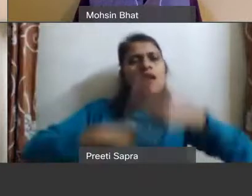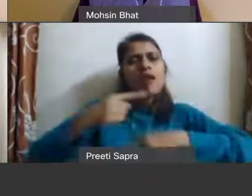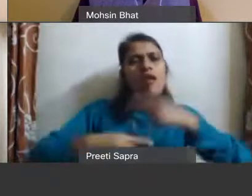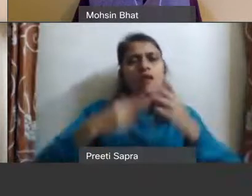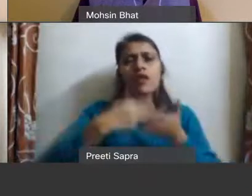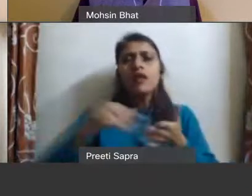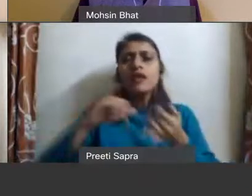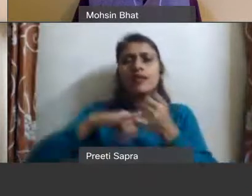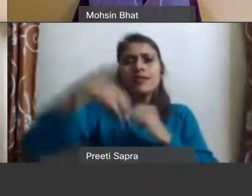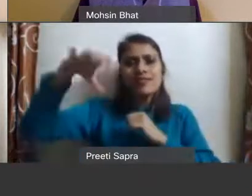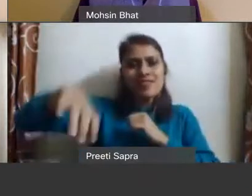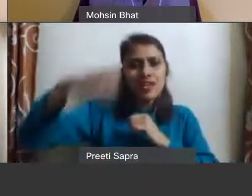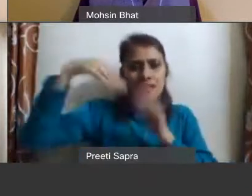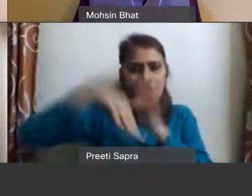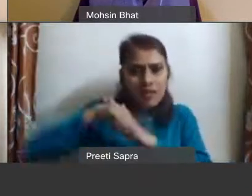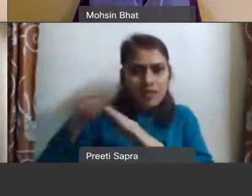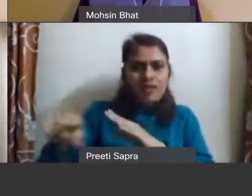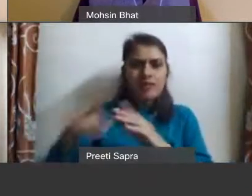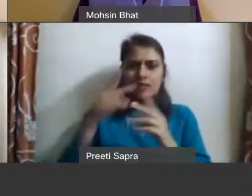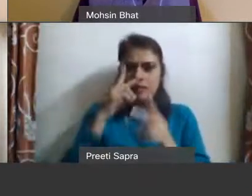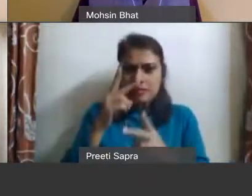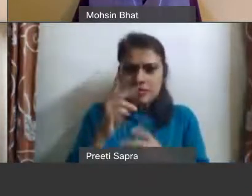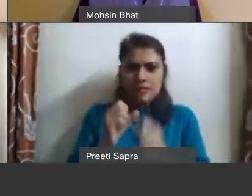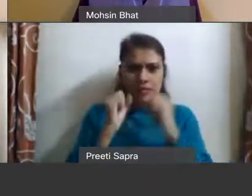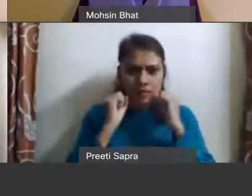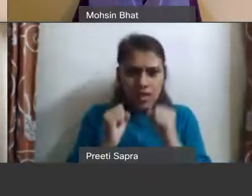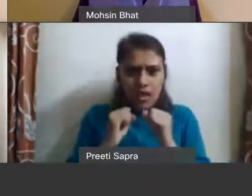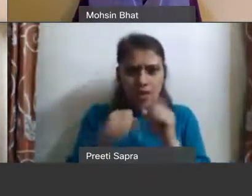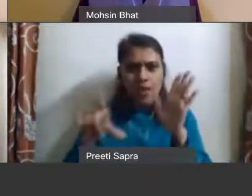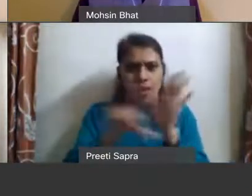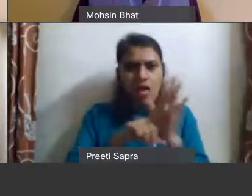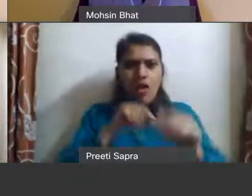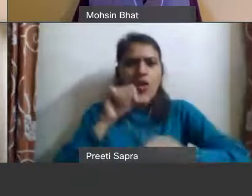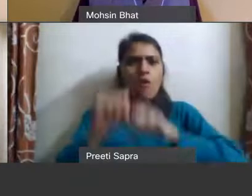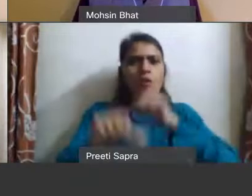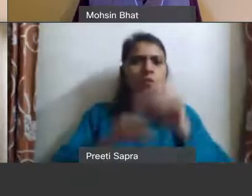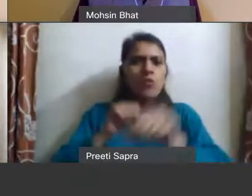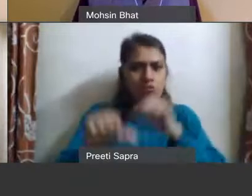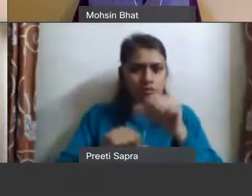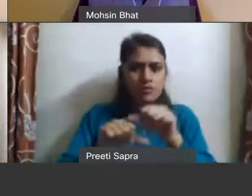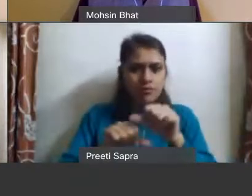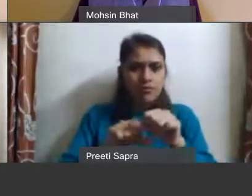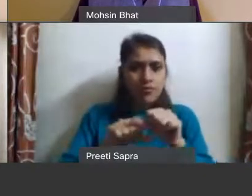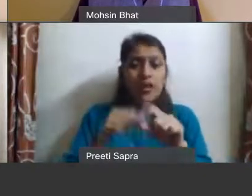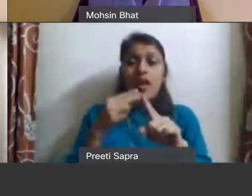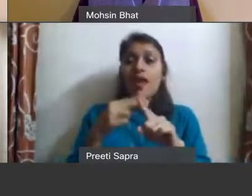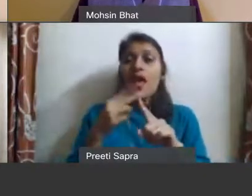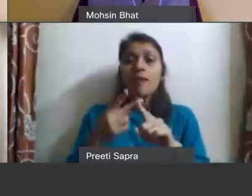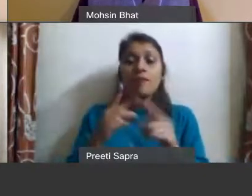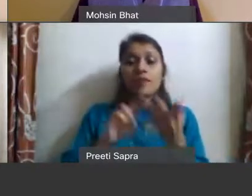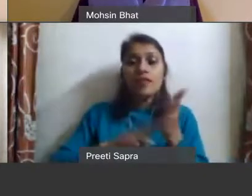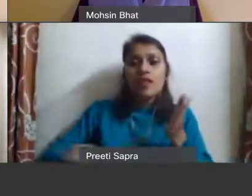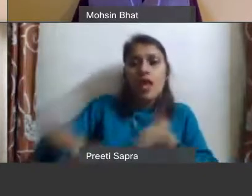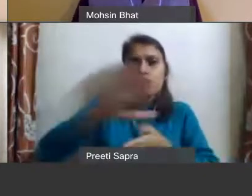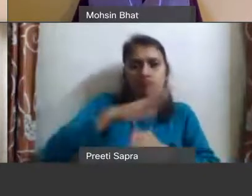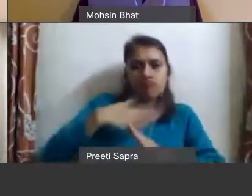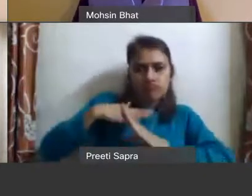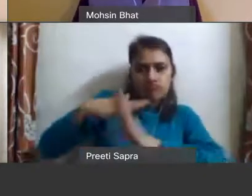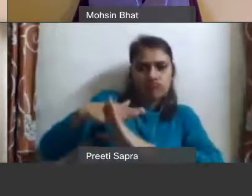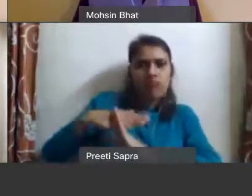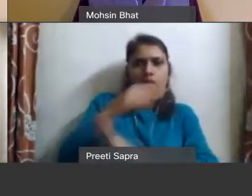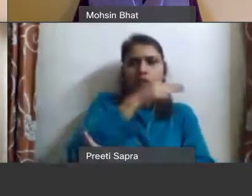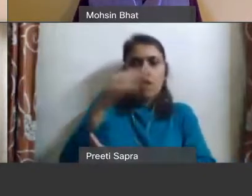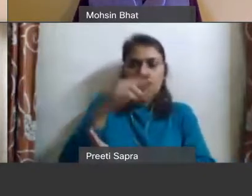state uses insidious and complicated legal processes, often in the name of national security, to not